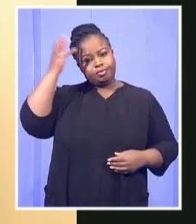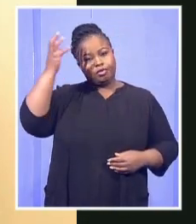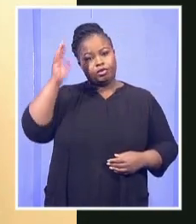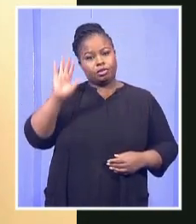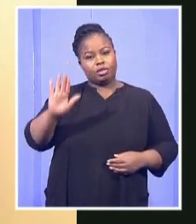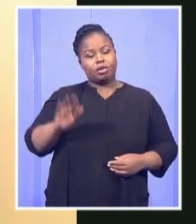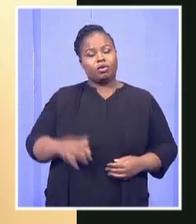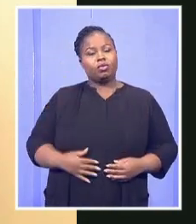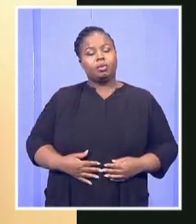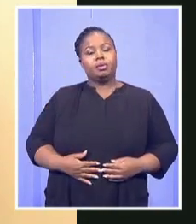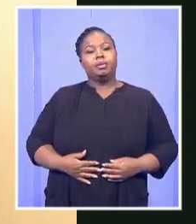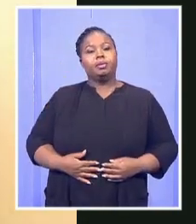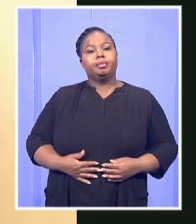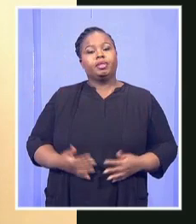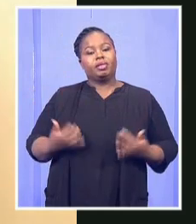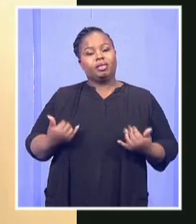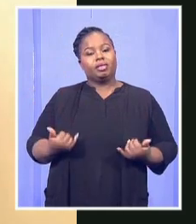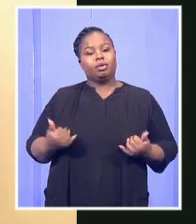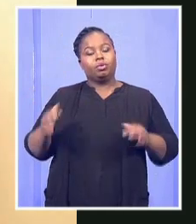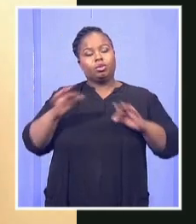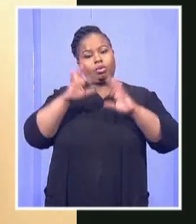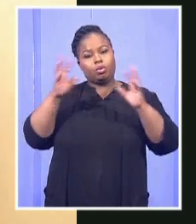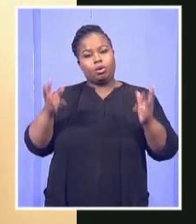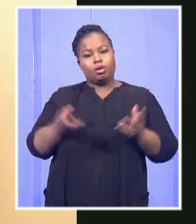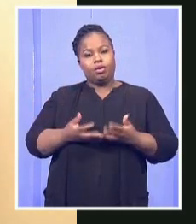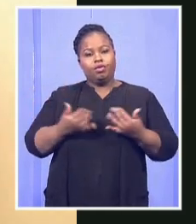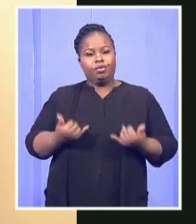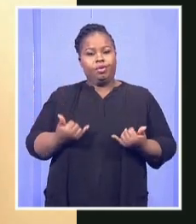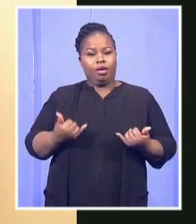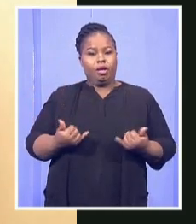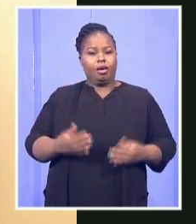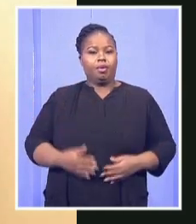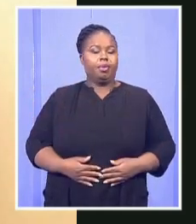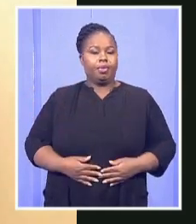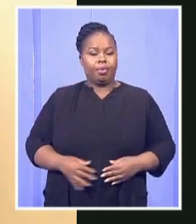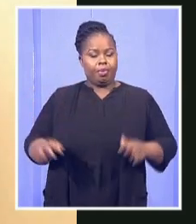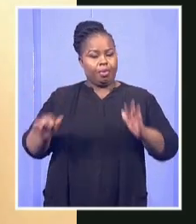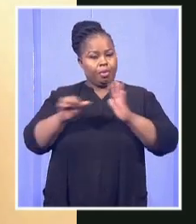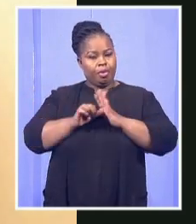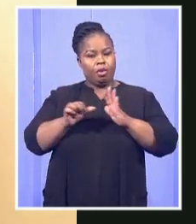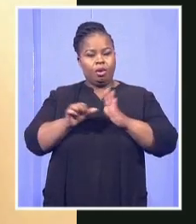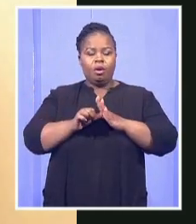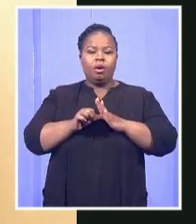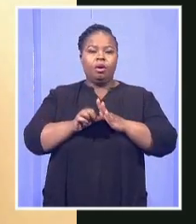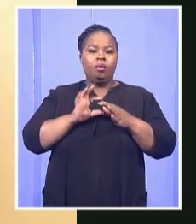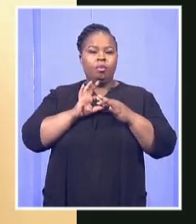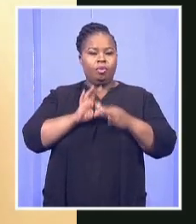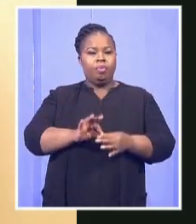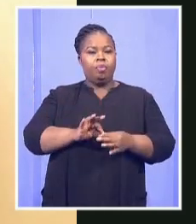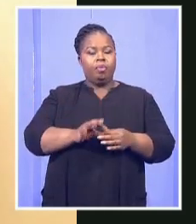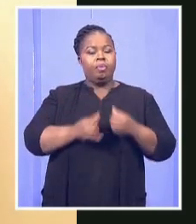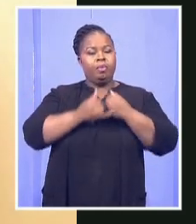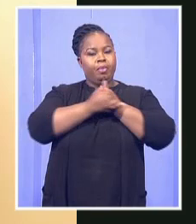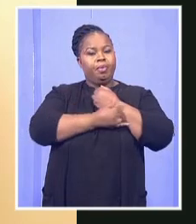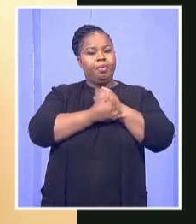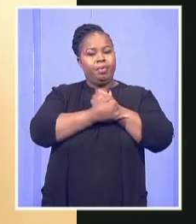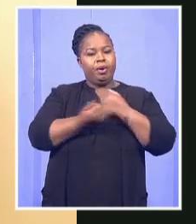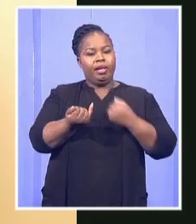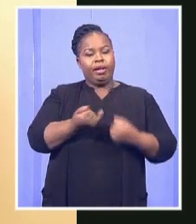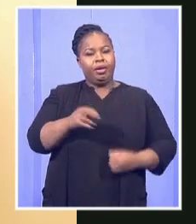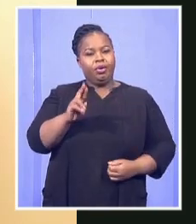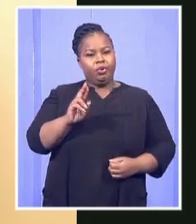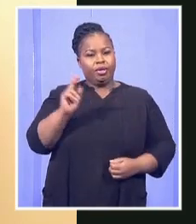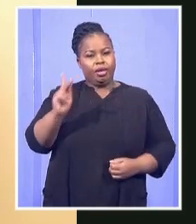of today remains a sentimental preoccupation, especially for countries such as the United